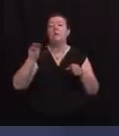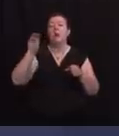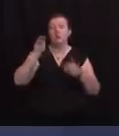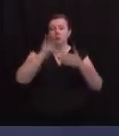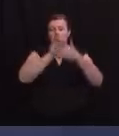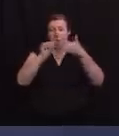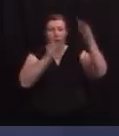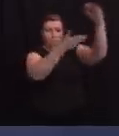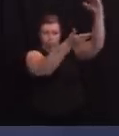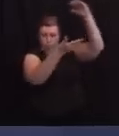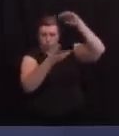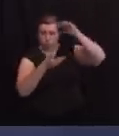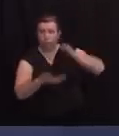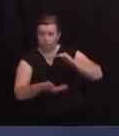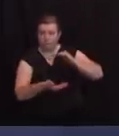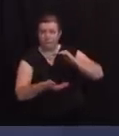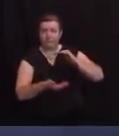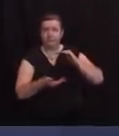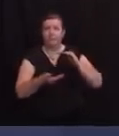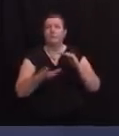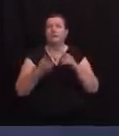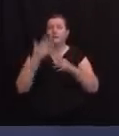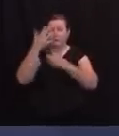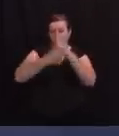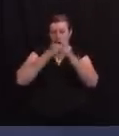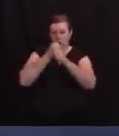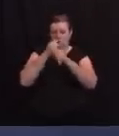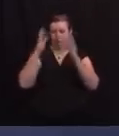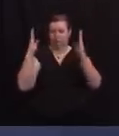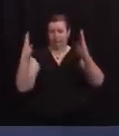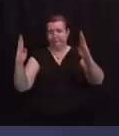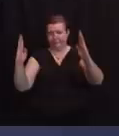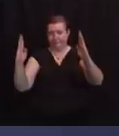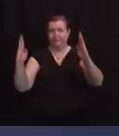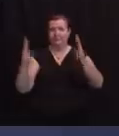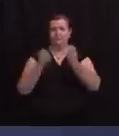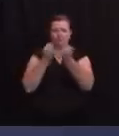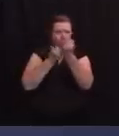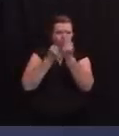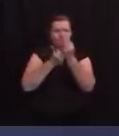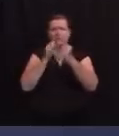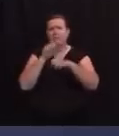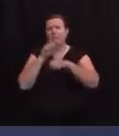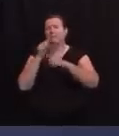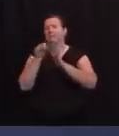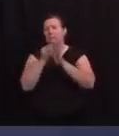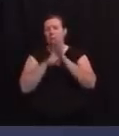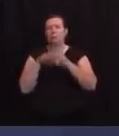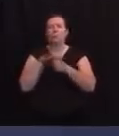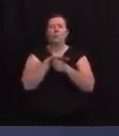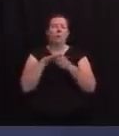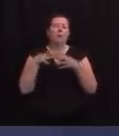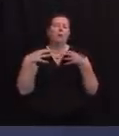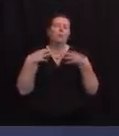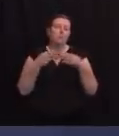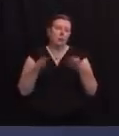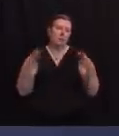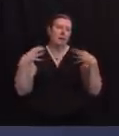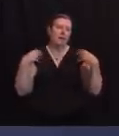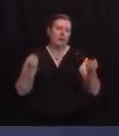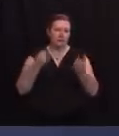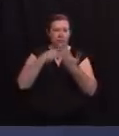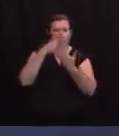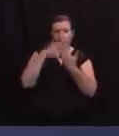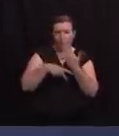5 years to help support the state's local public health infrastructure and programs for COVID-19 and